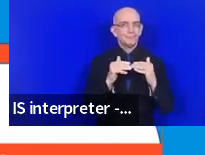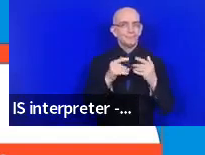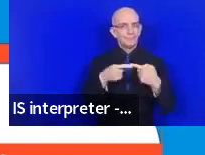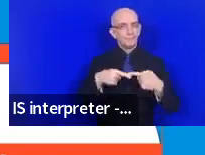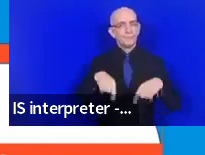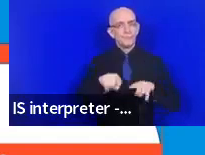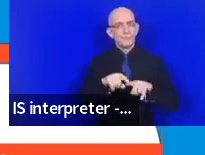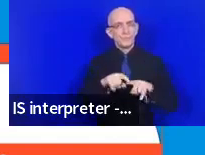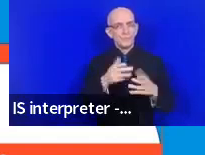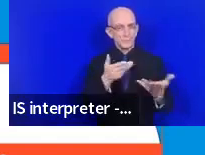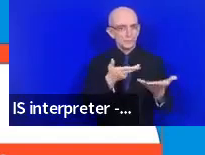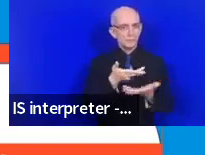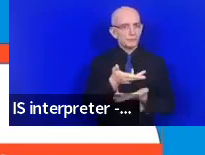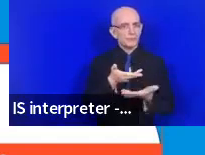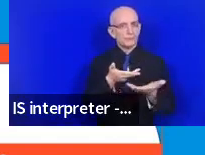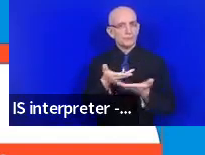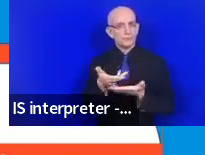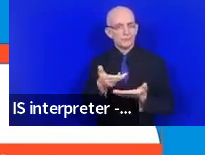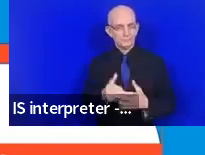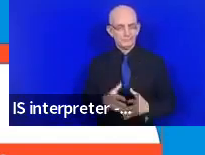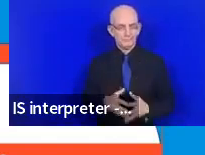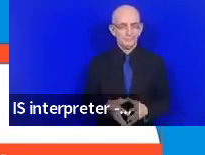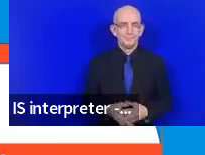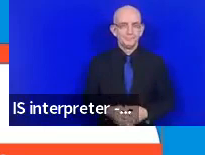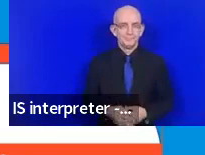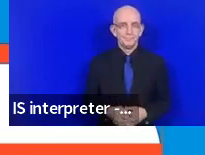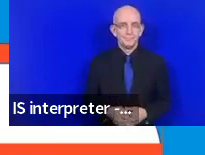with the Generation Equality Forum.